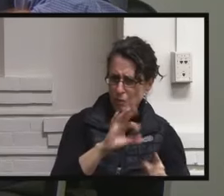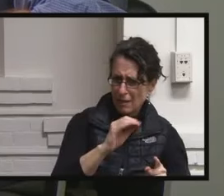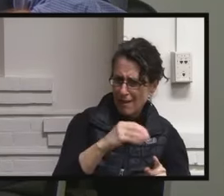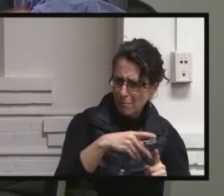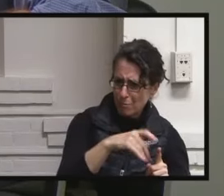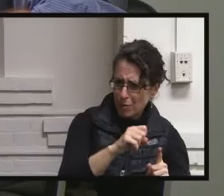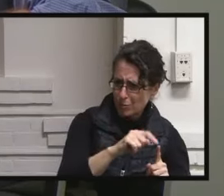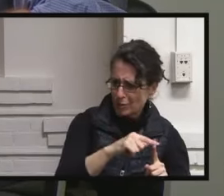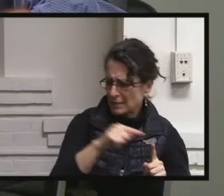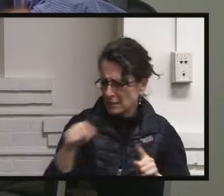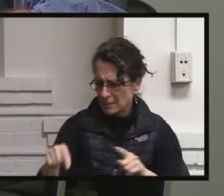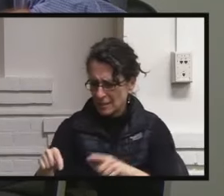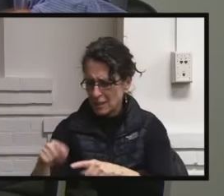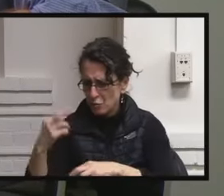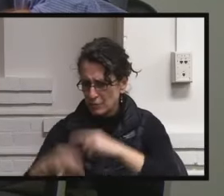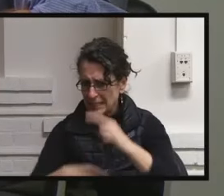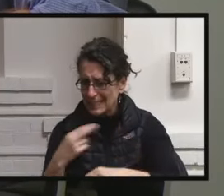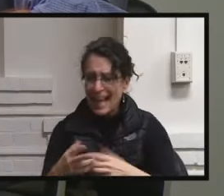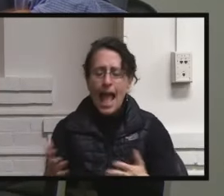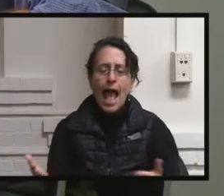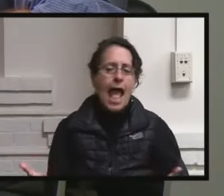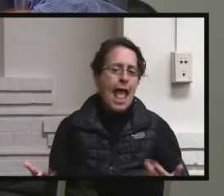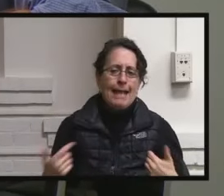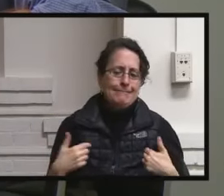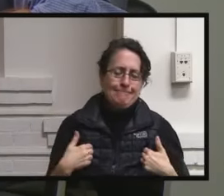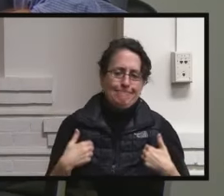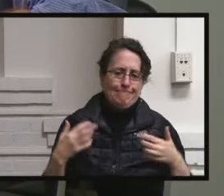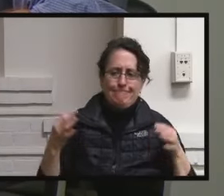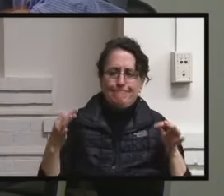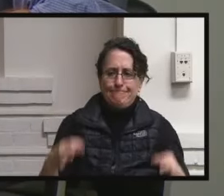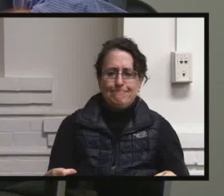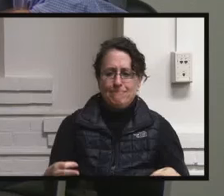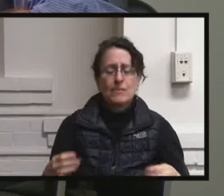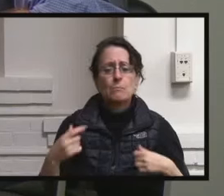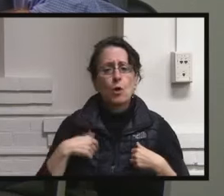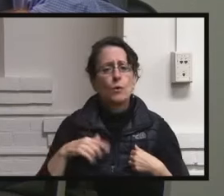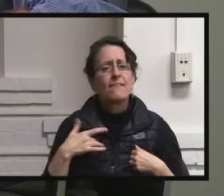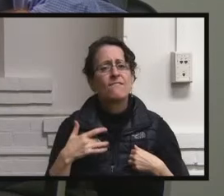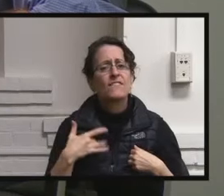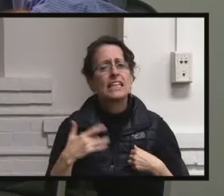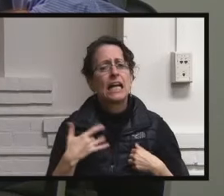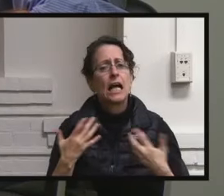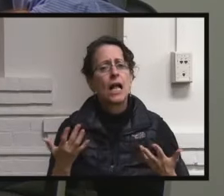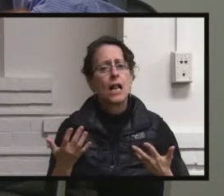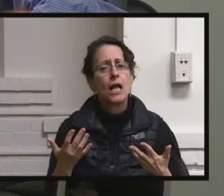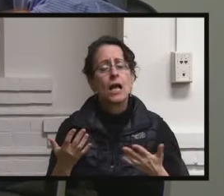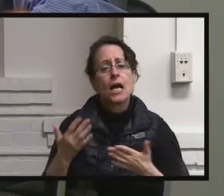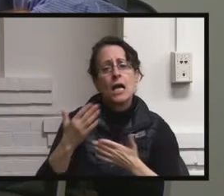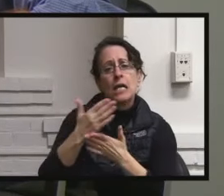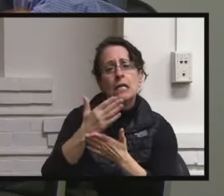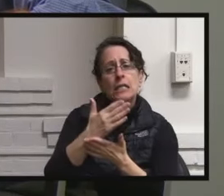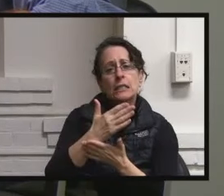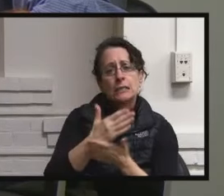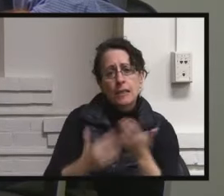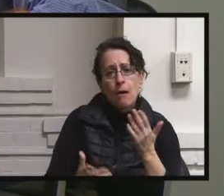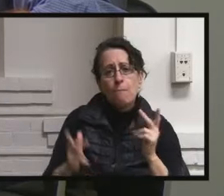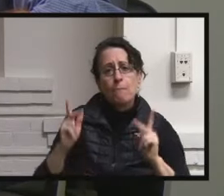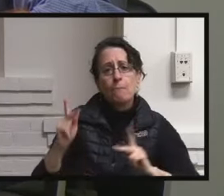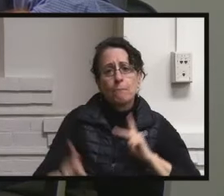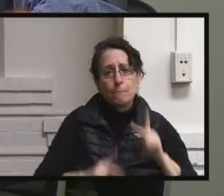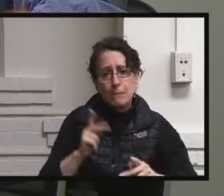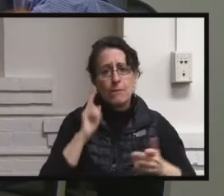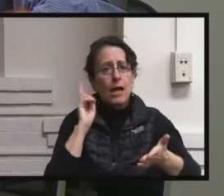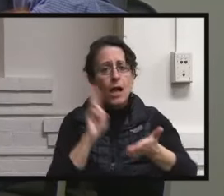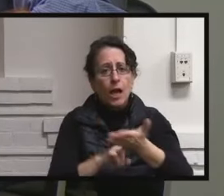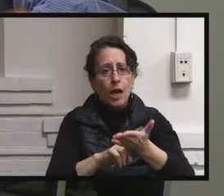anticipate that some of it is going into commercial contracts that some of the regional haulers are enjoying, I'm